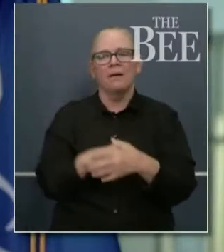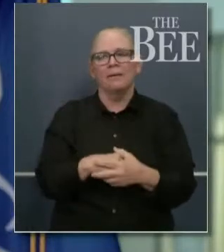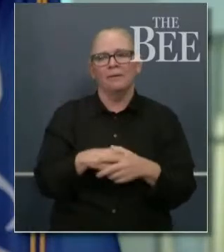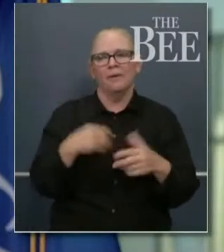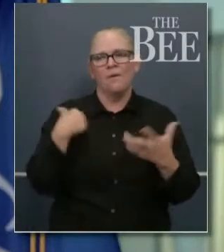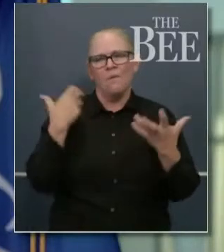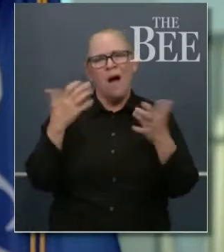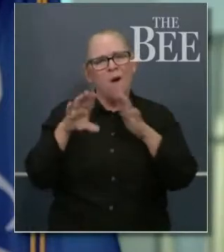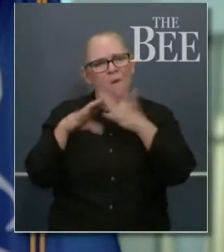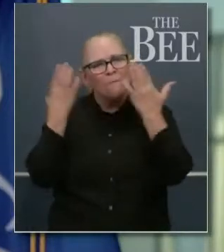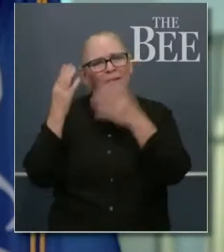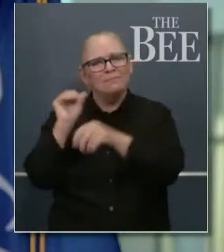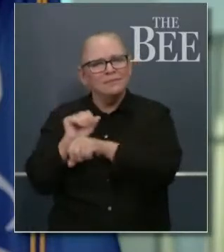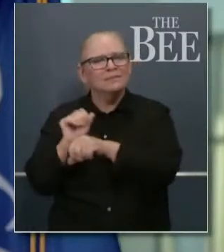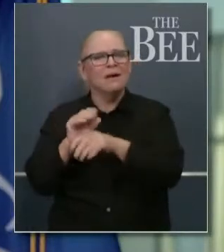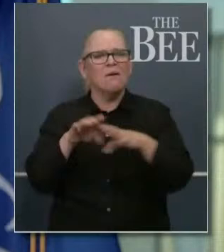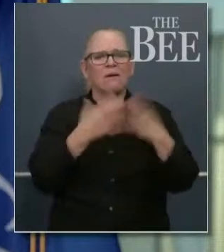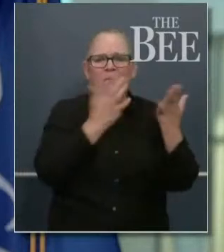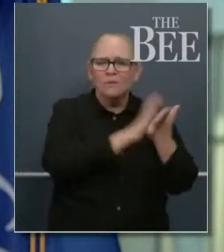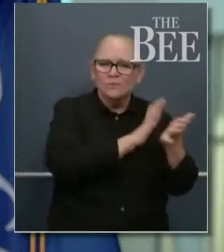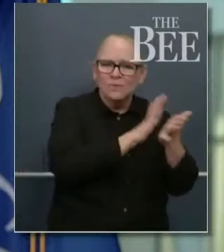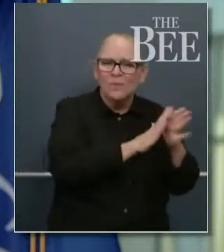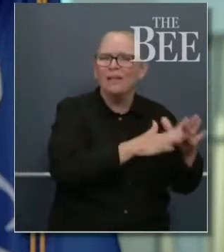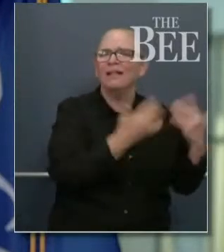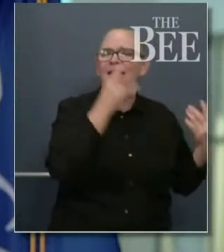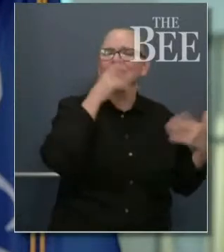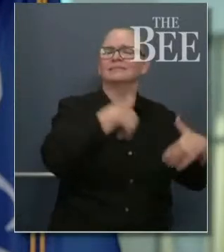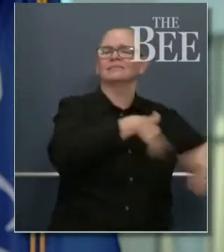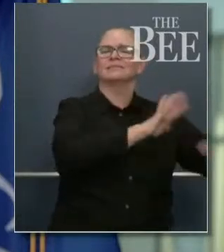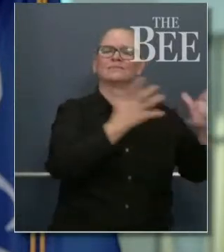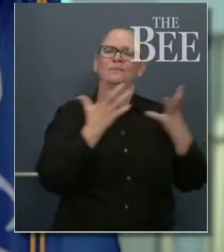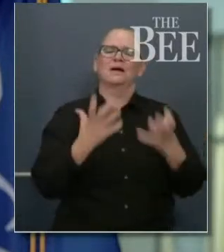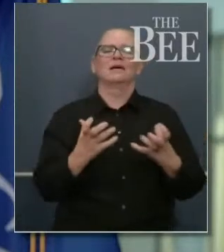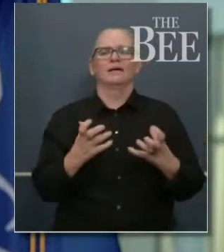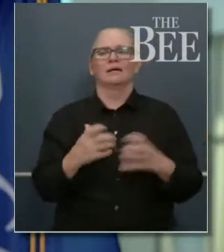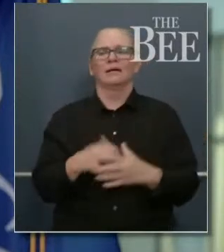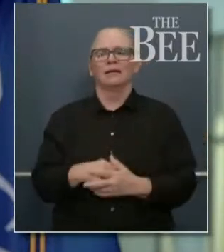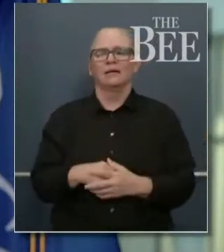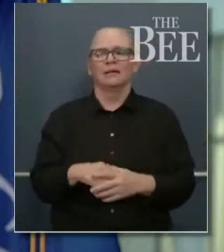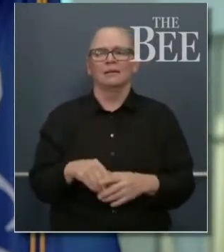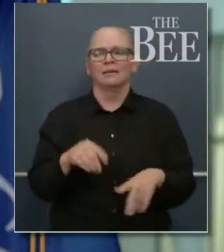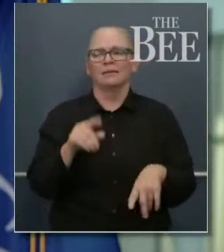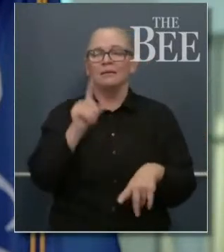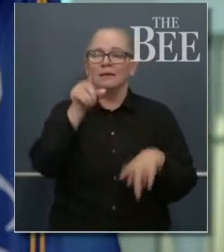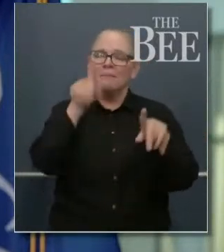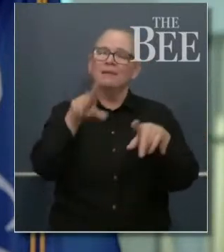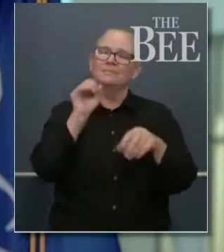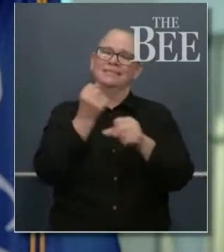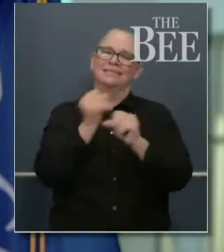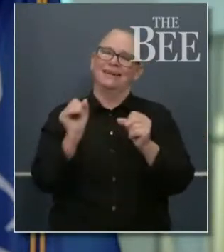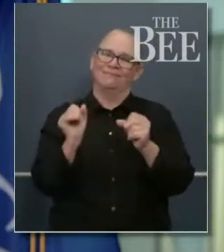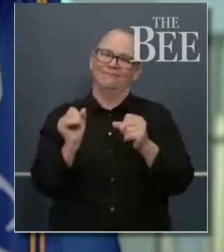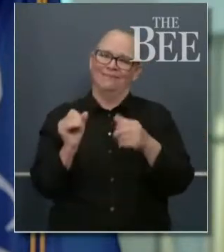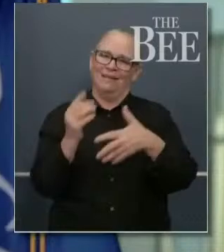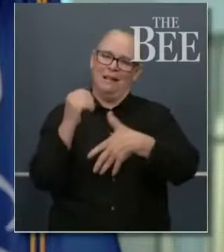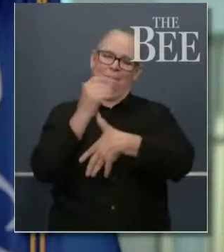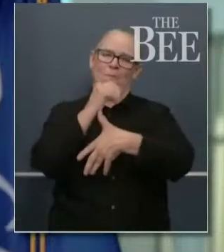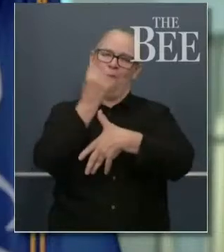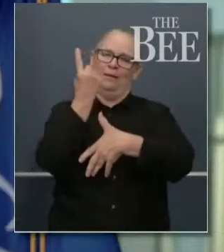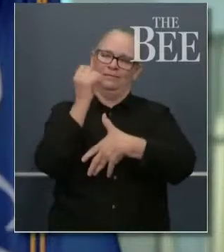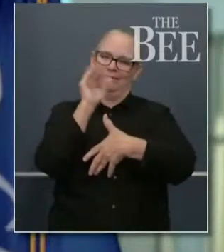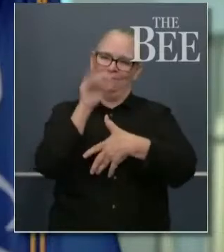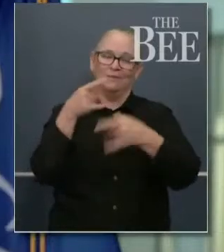our economy and getting our schools to reopen as well safely. Most important thing you can do is to wear a face